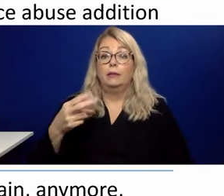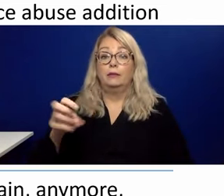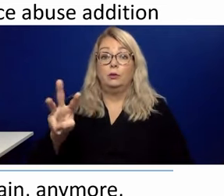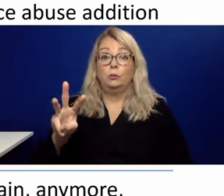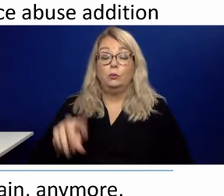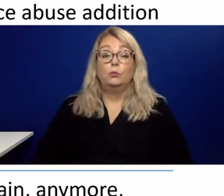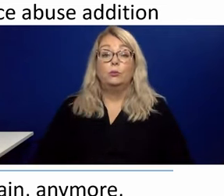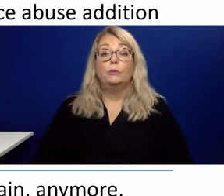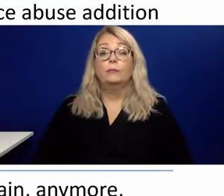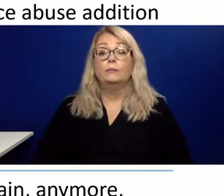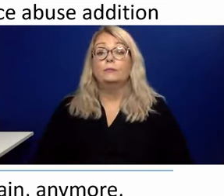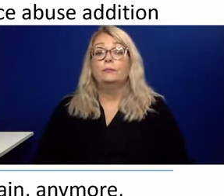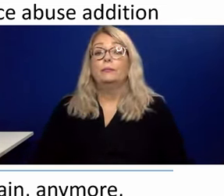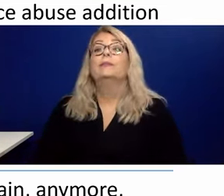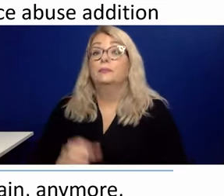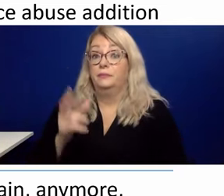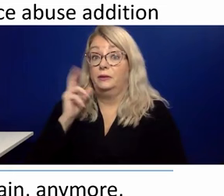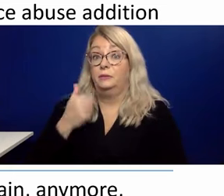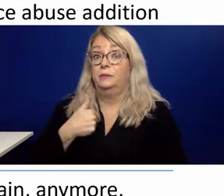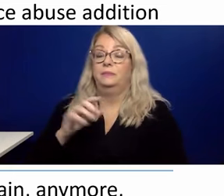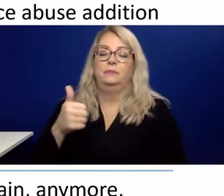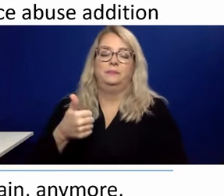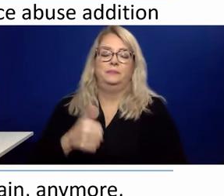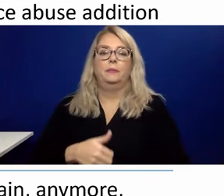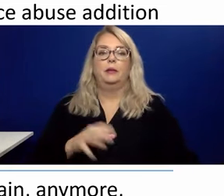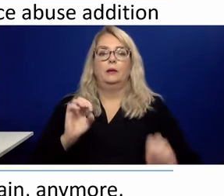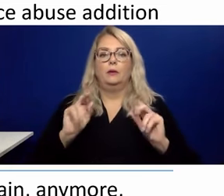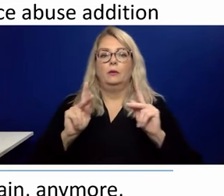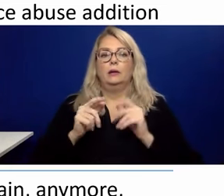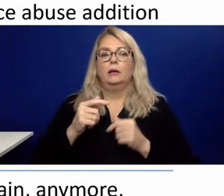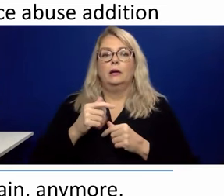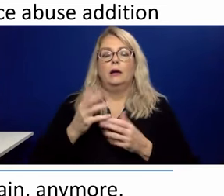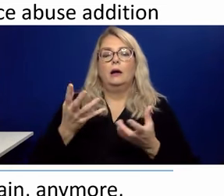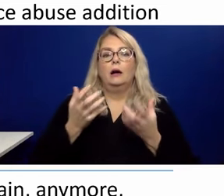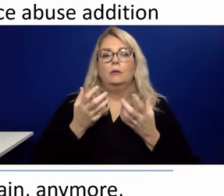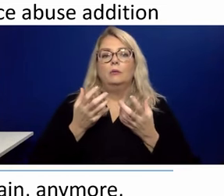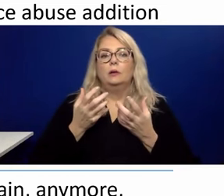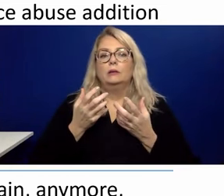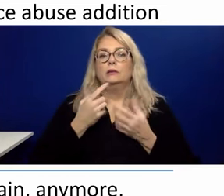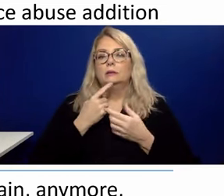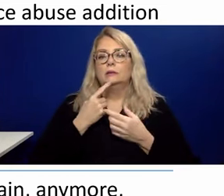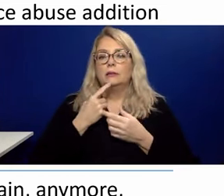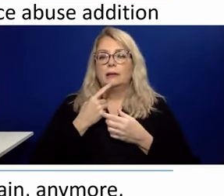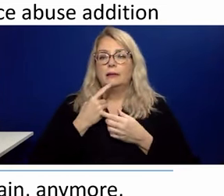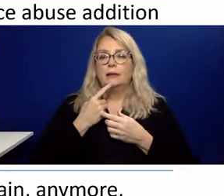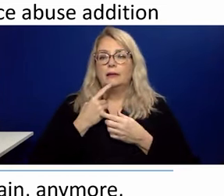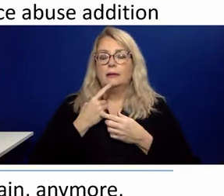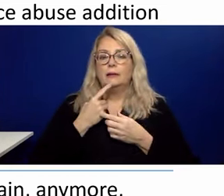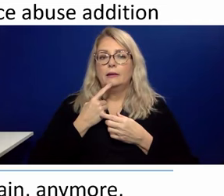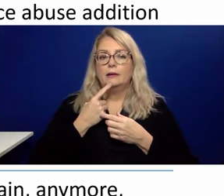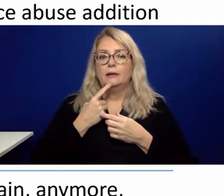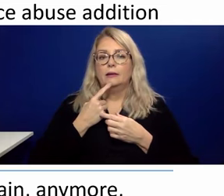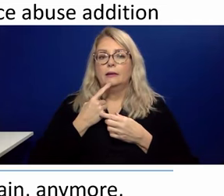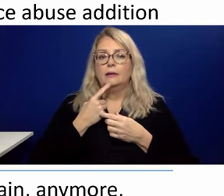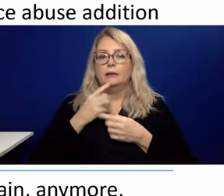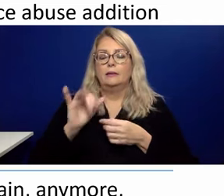Matthew, yes. Oh, can you guys hear me? Yes. Okay. No, I just wanted to, say the kind of build off of everything too